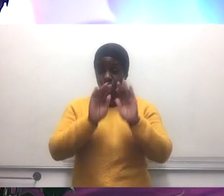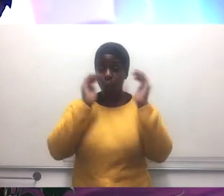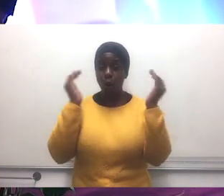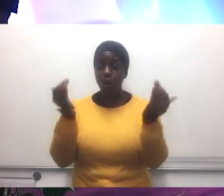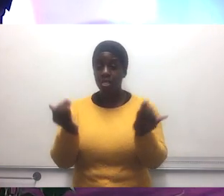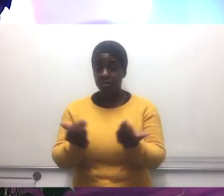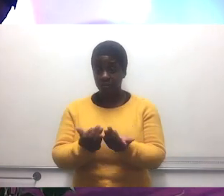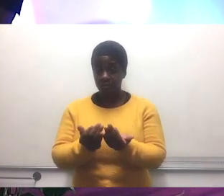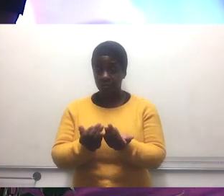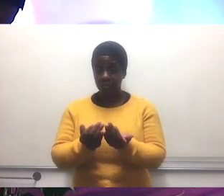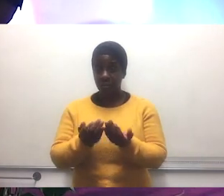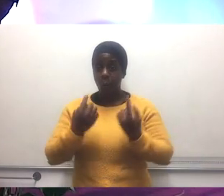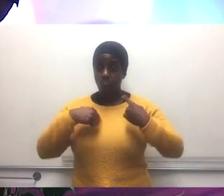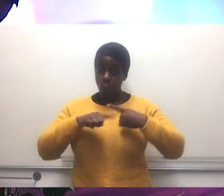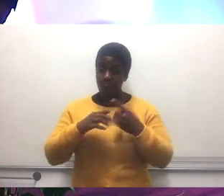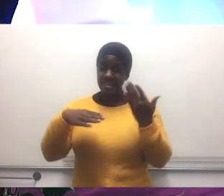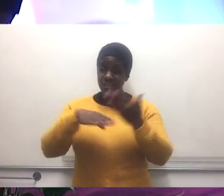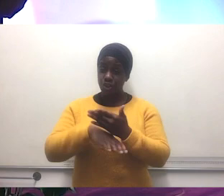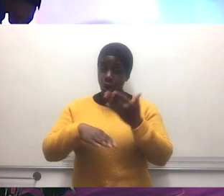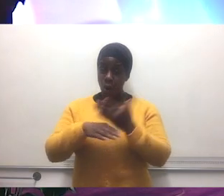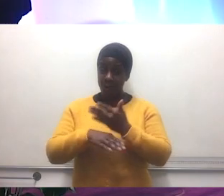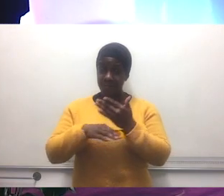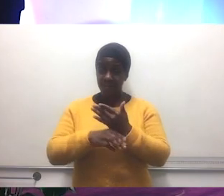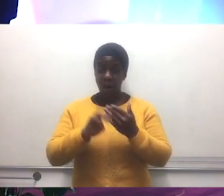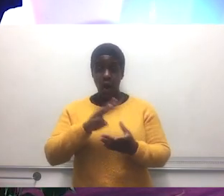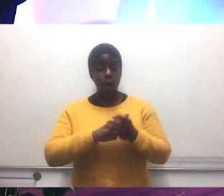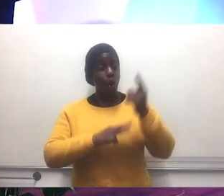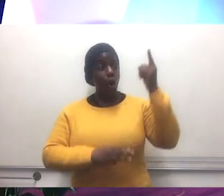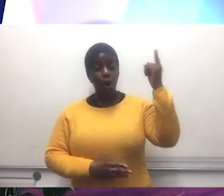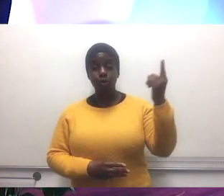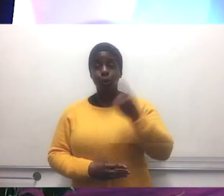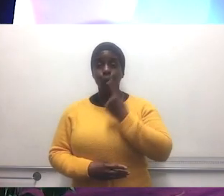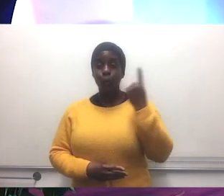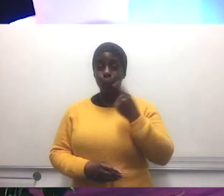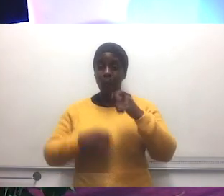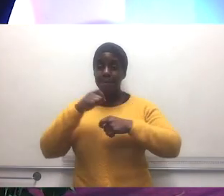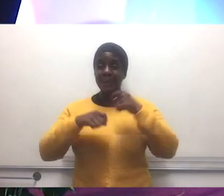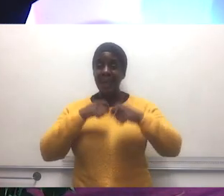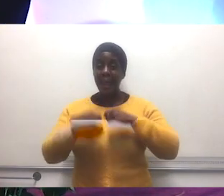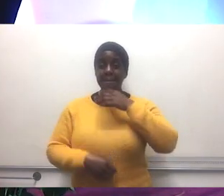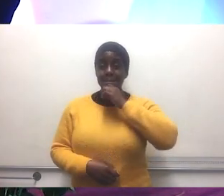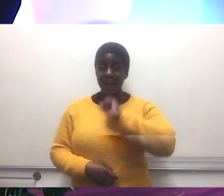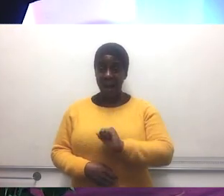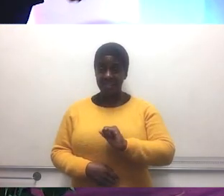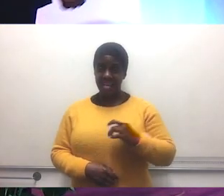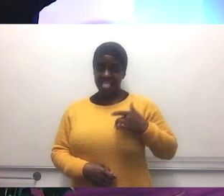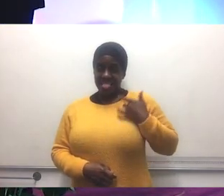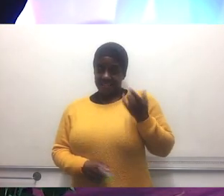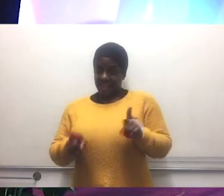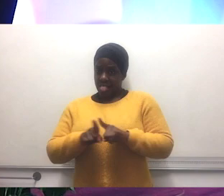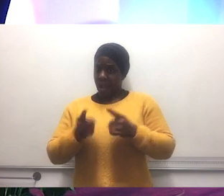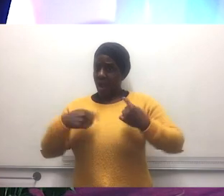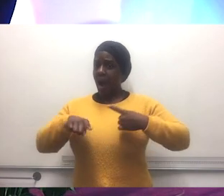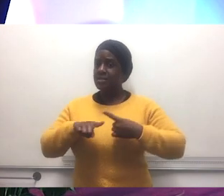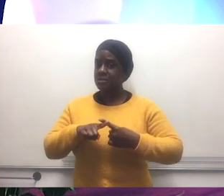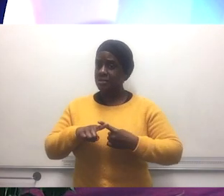world that we serve a God who became man, lived like us.